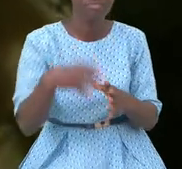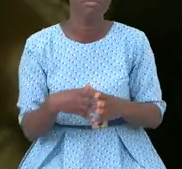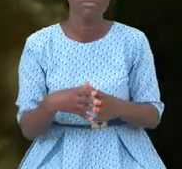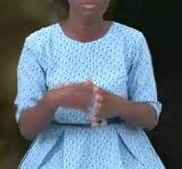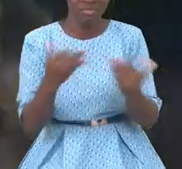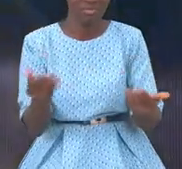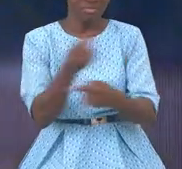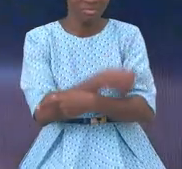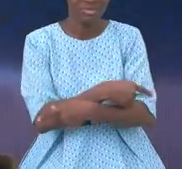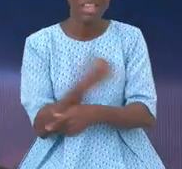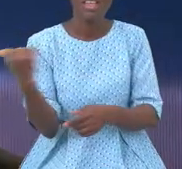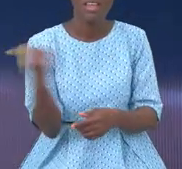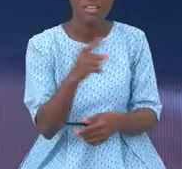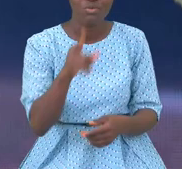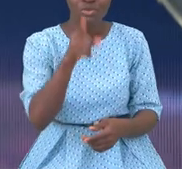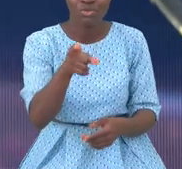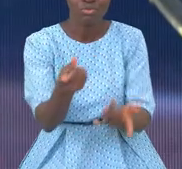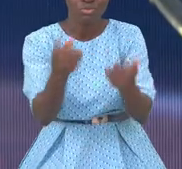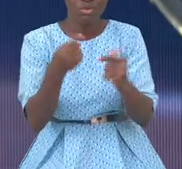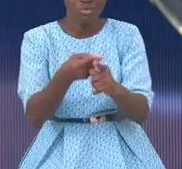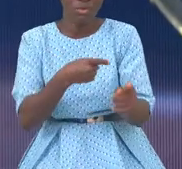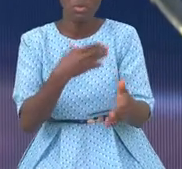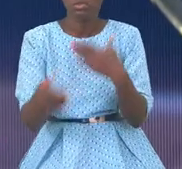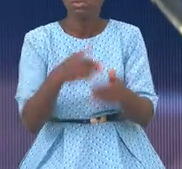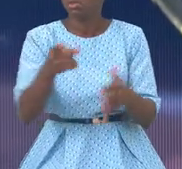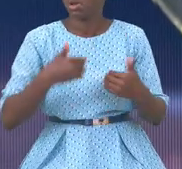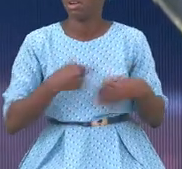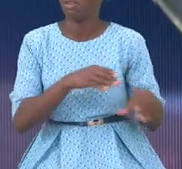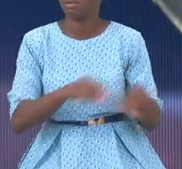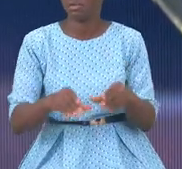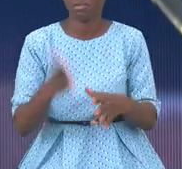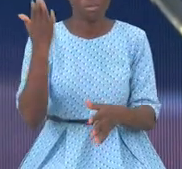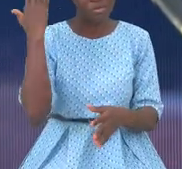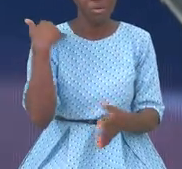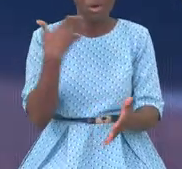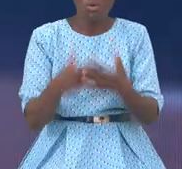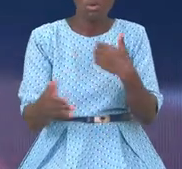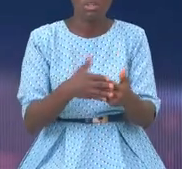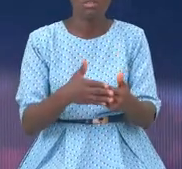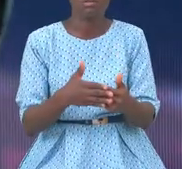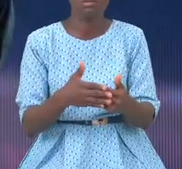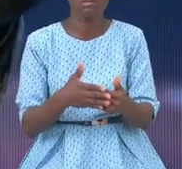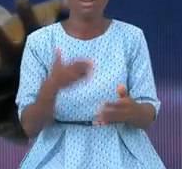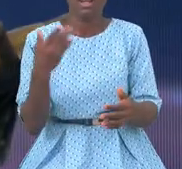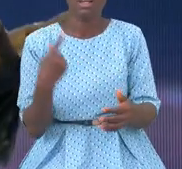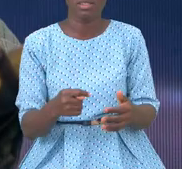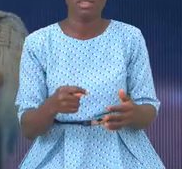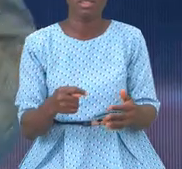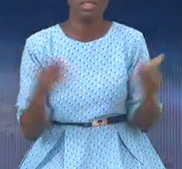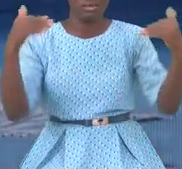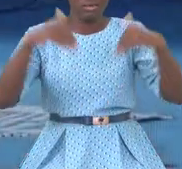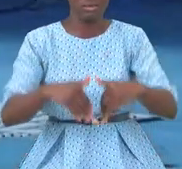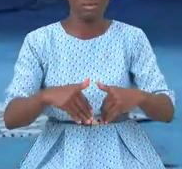have done, whatever ditch or pit you put yourself into, maybe your hands are